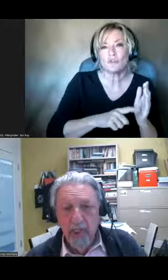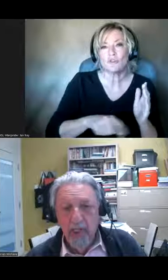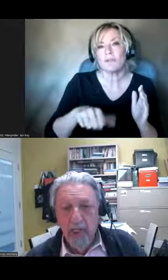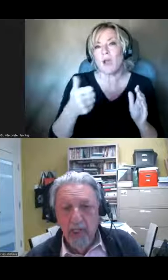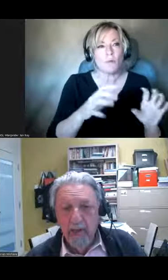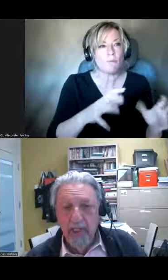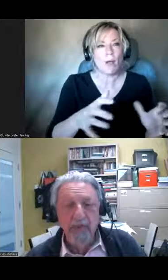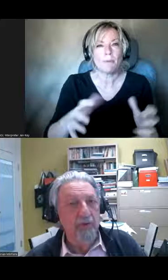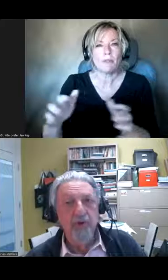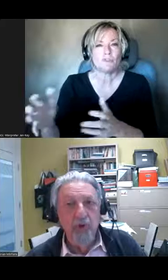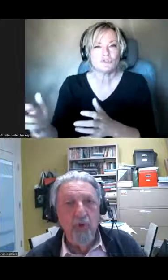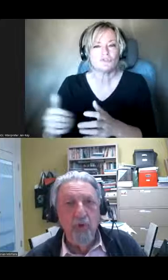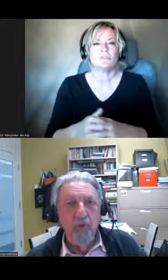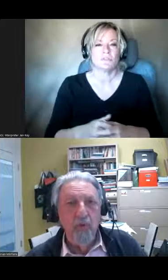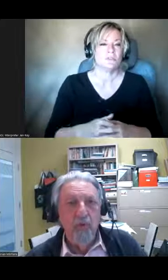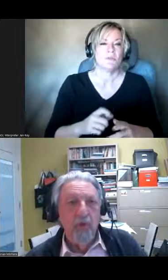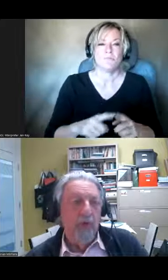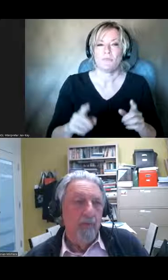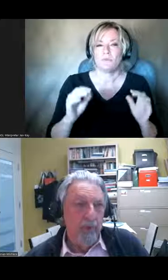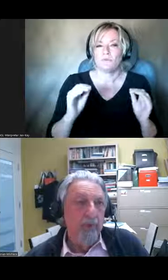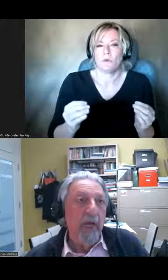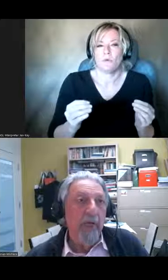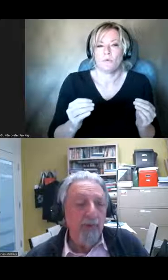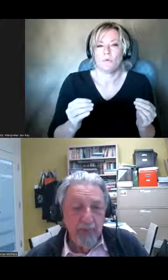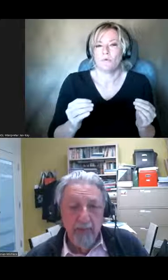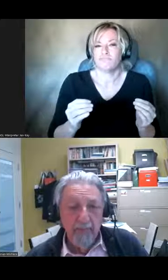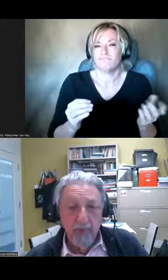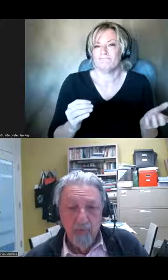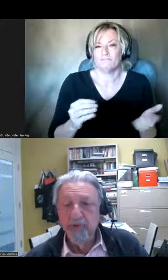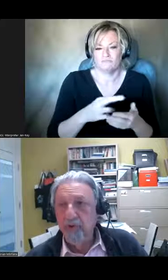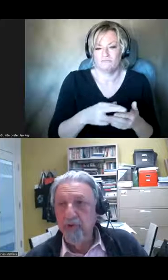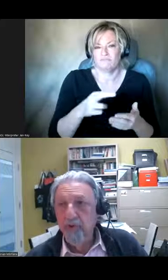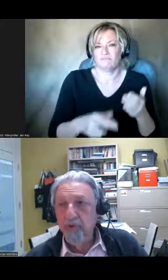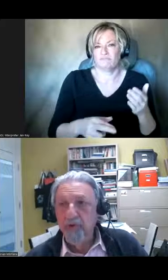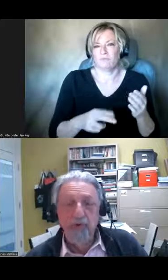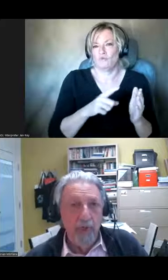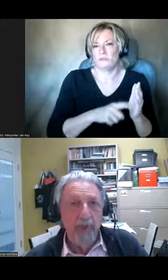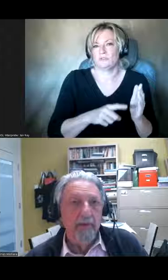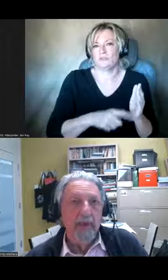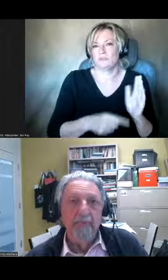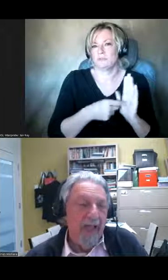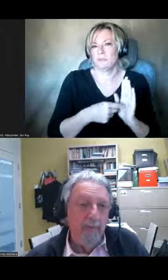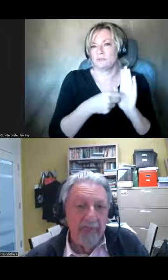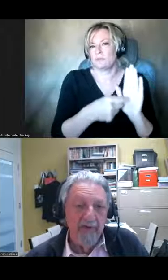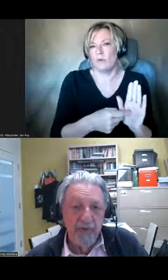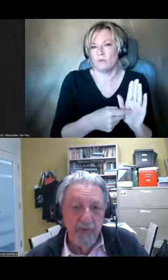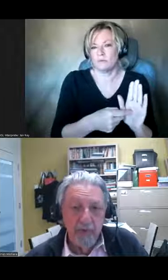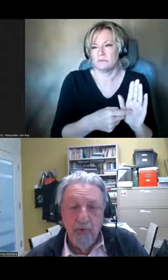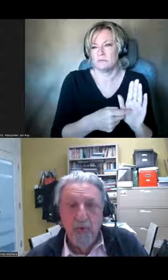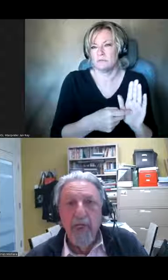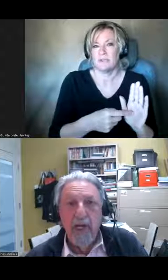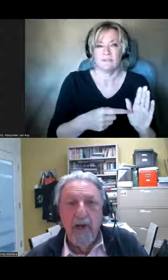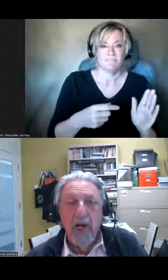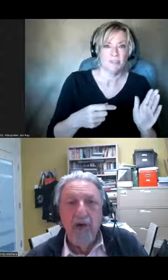populations. And there is no real outcome research showing how